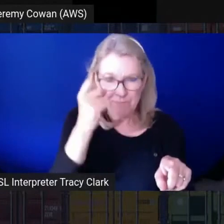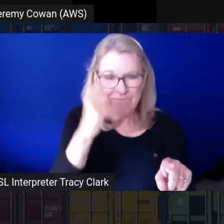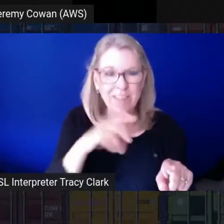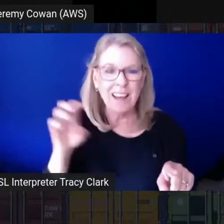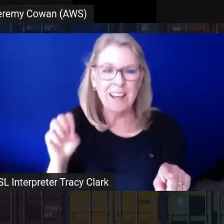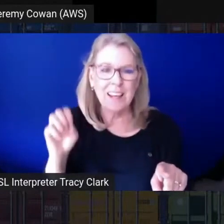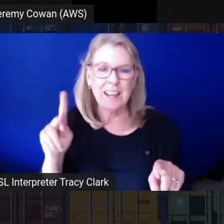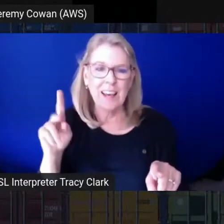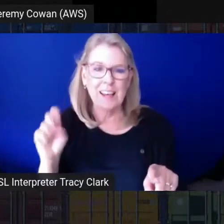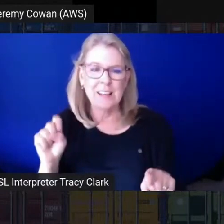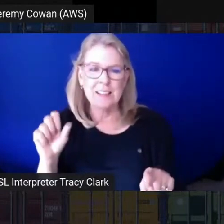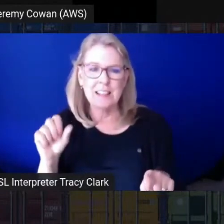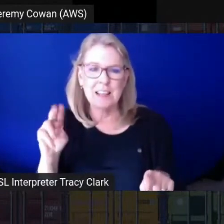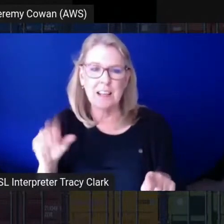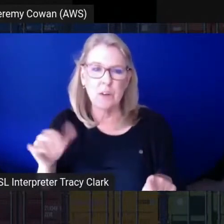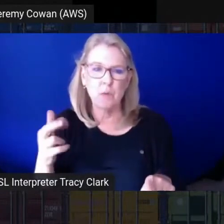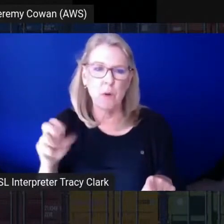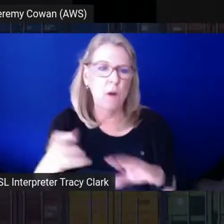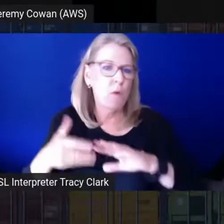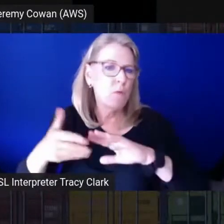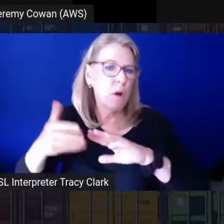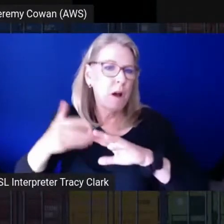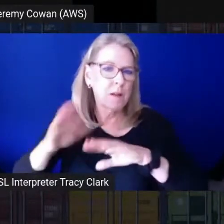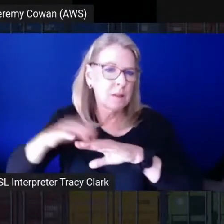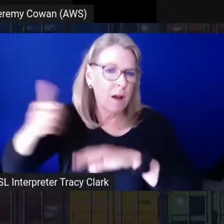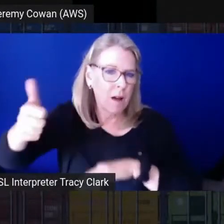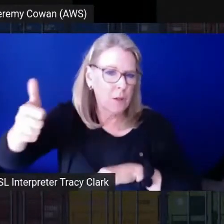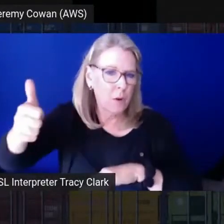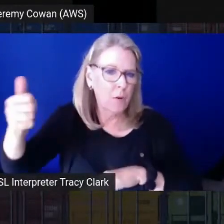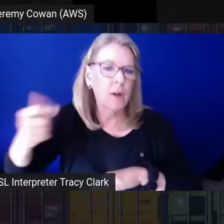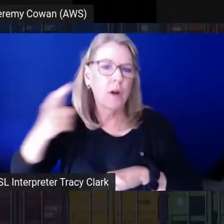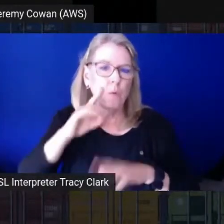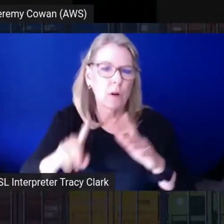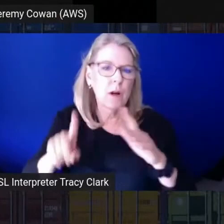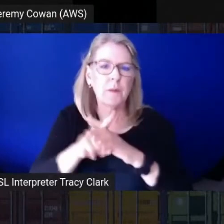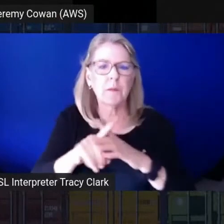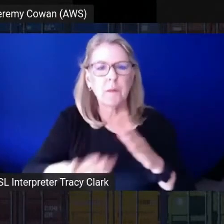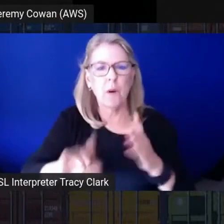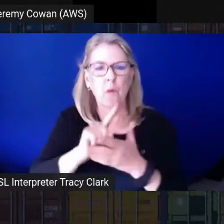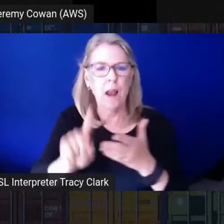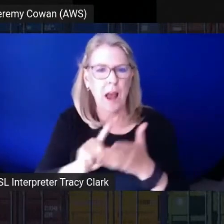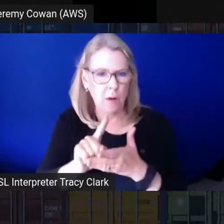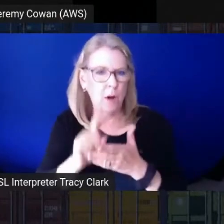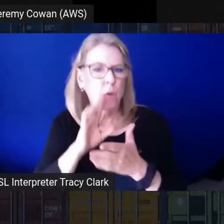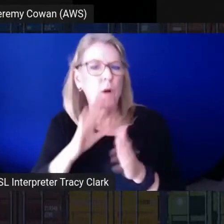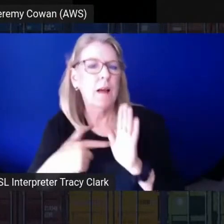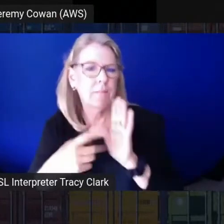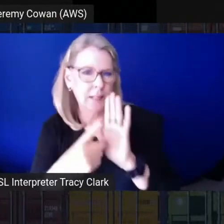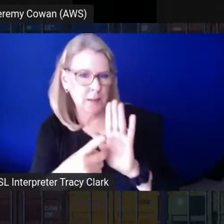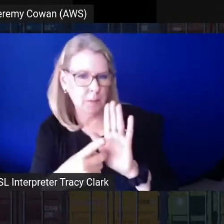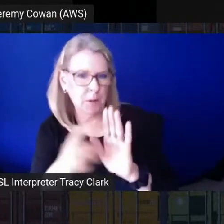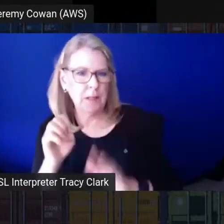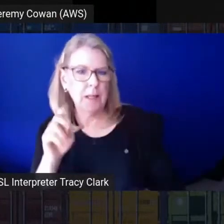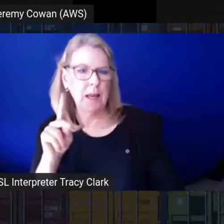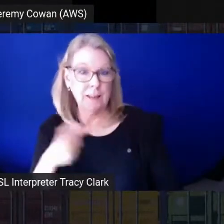up in about an hour. We'll have EKS Anywhere demo, which I'm all ready for.